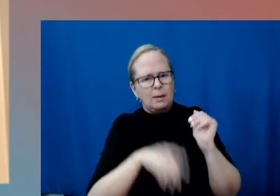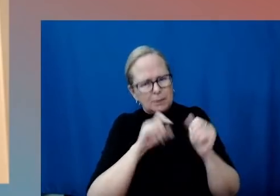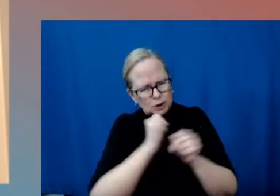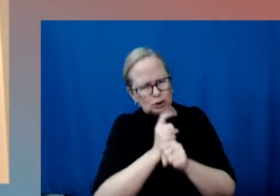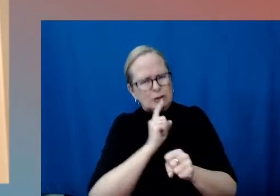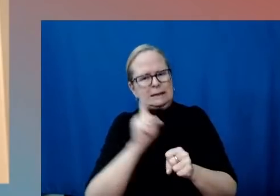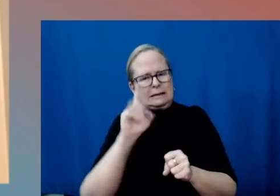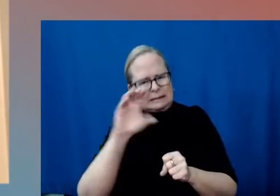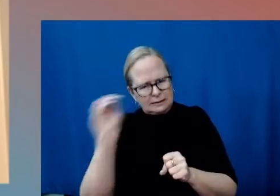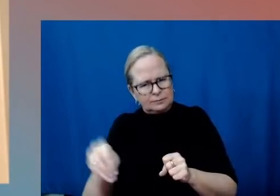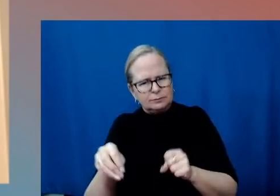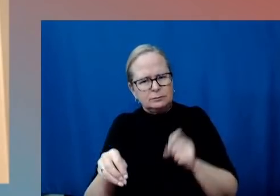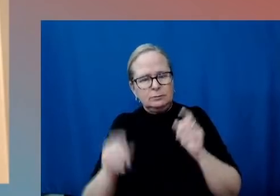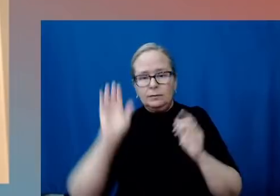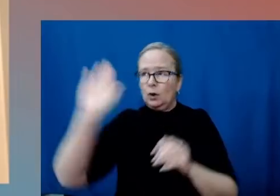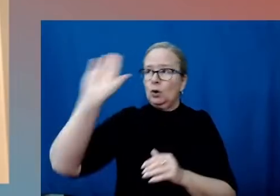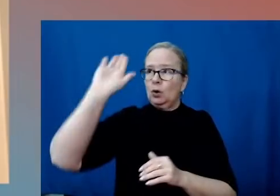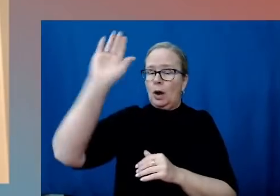message was